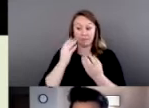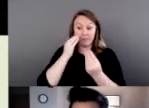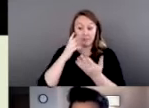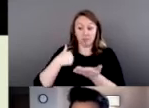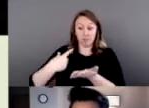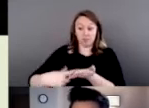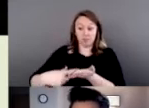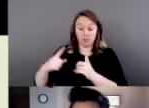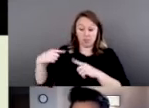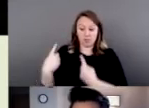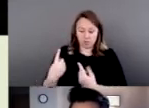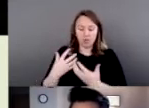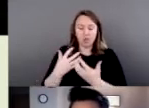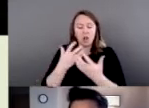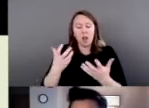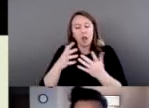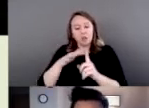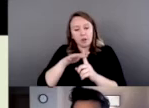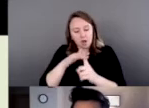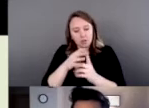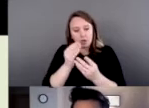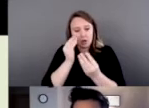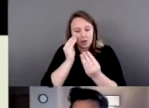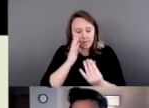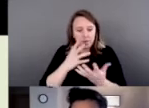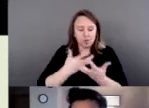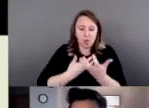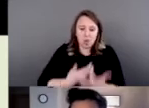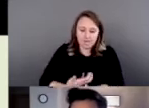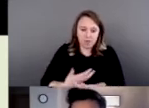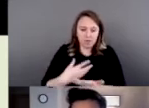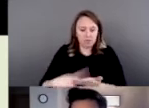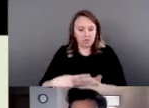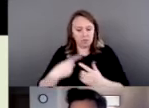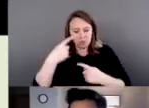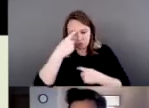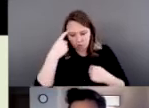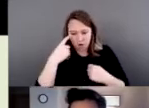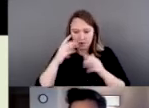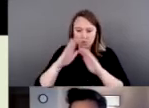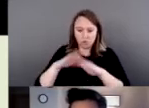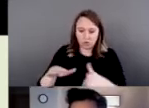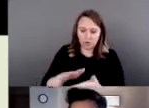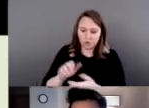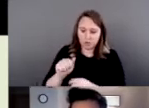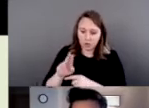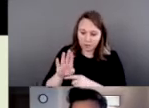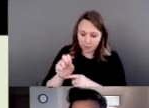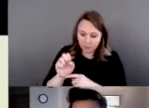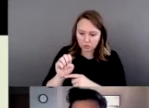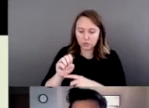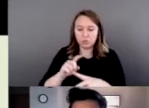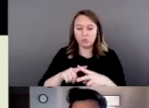know, it's very dense, very, very heavy, you know, talking about all this trauma, talking about child abuse, you know, domestic violence,